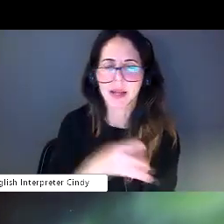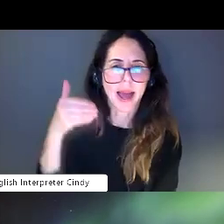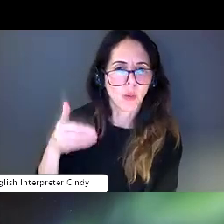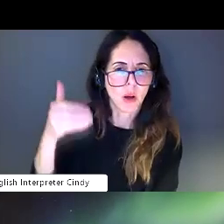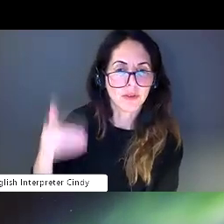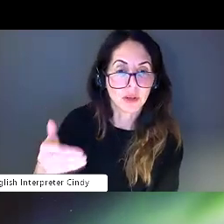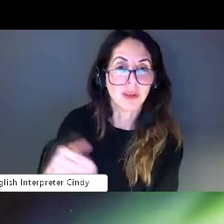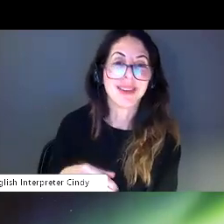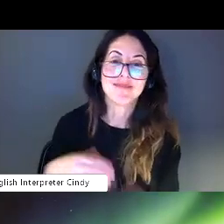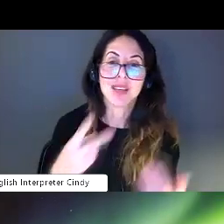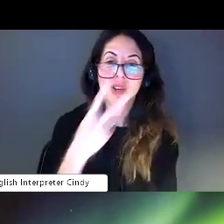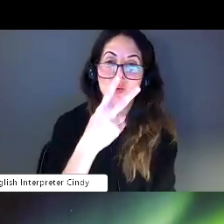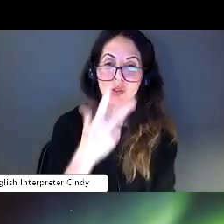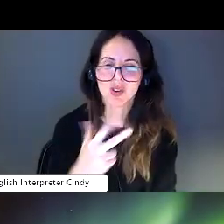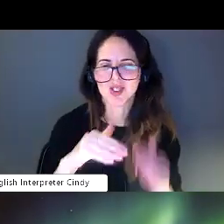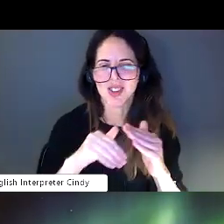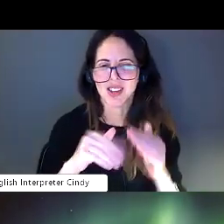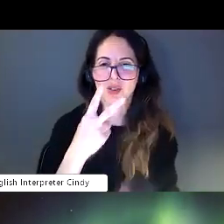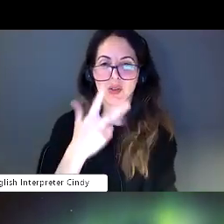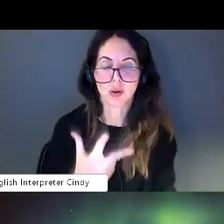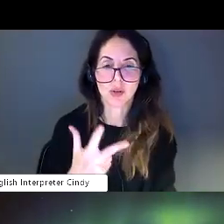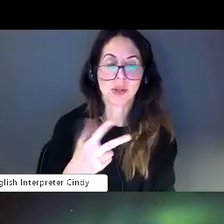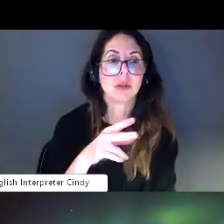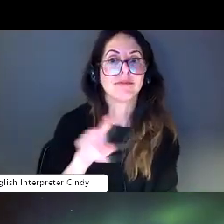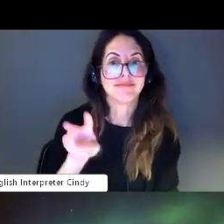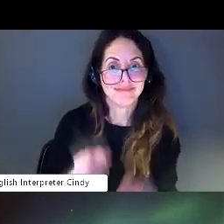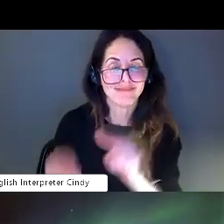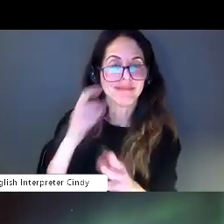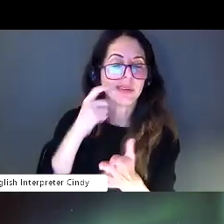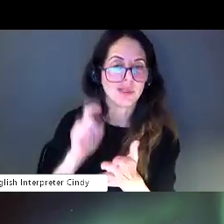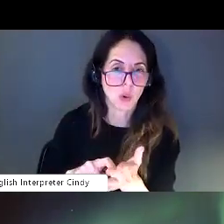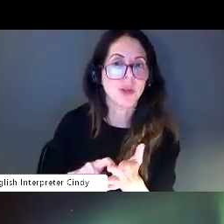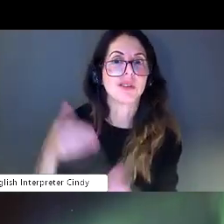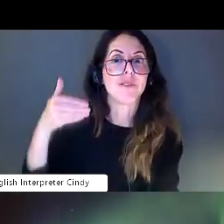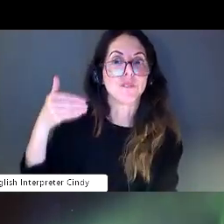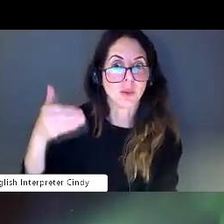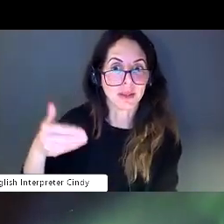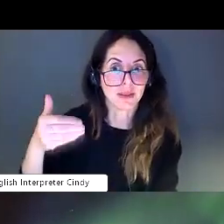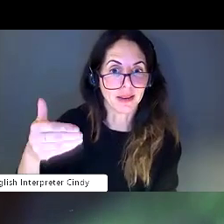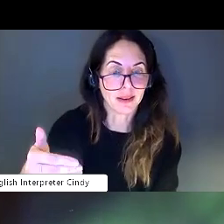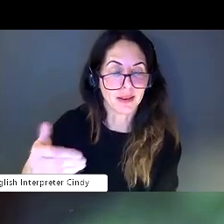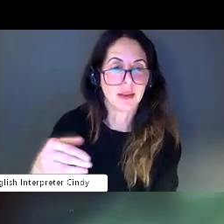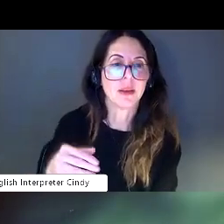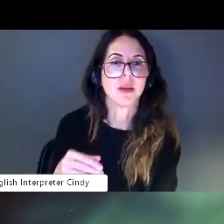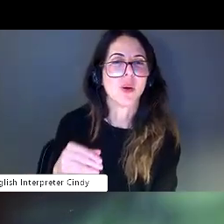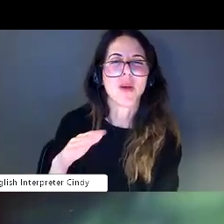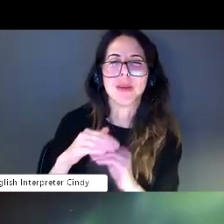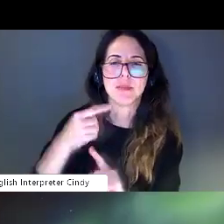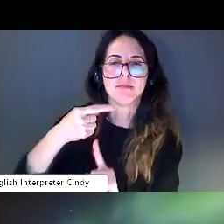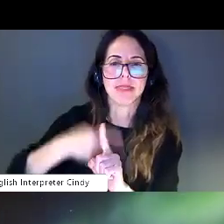nearly 2/3 indicated that they've observed older adult abuse and neglect frequently and on at least a monthly